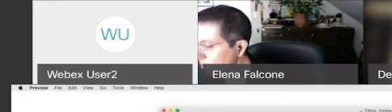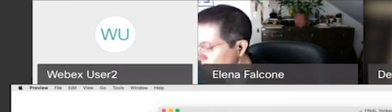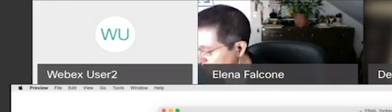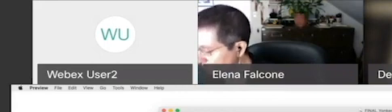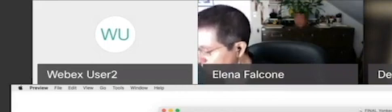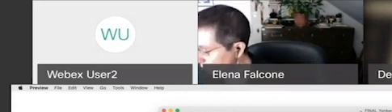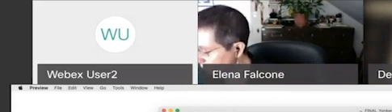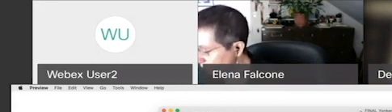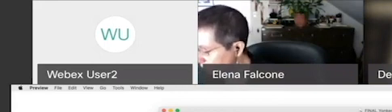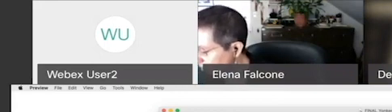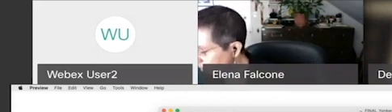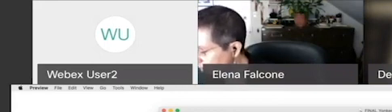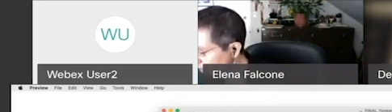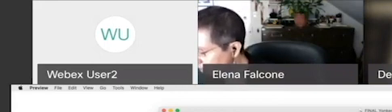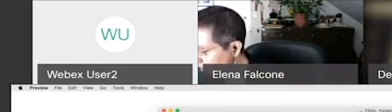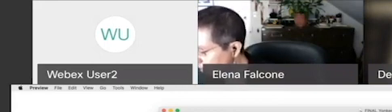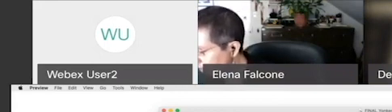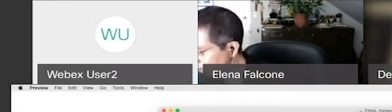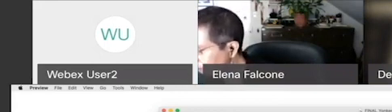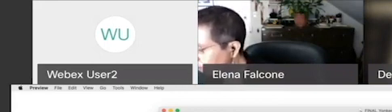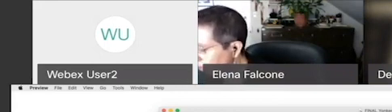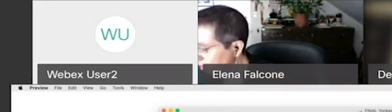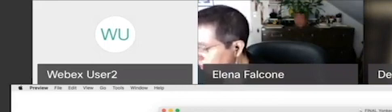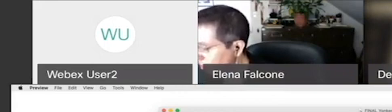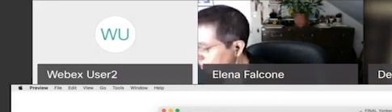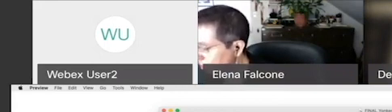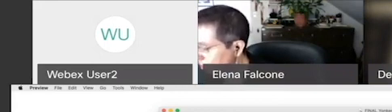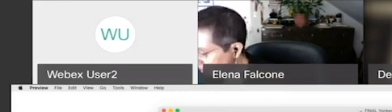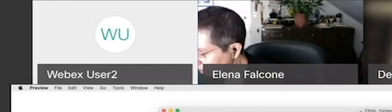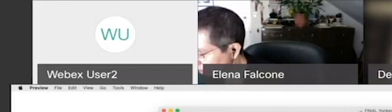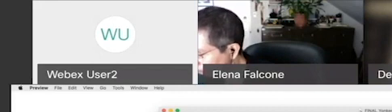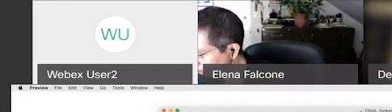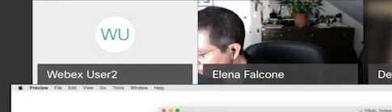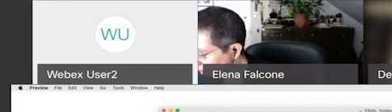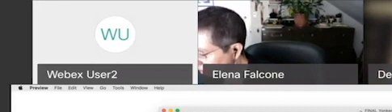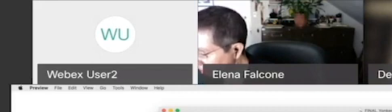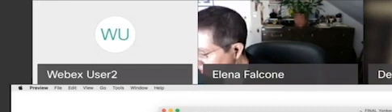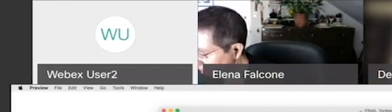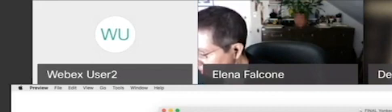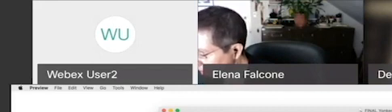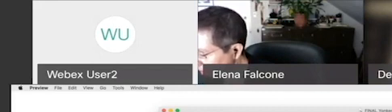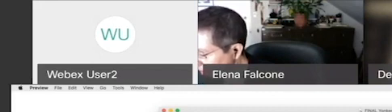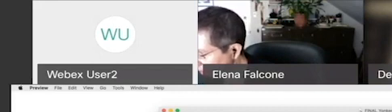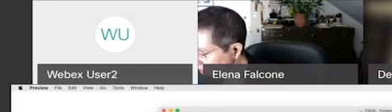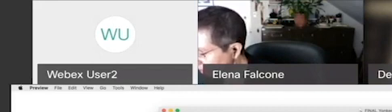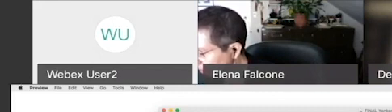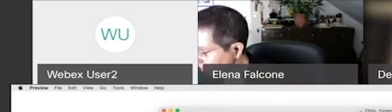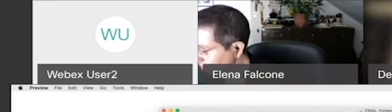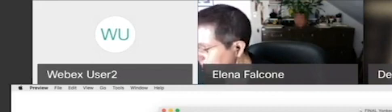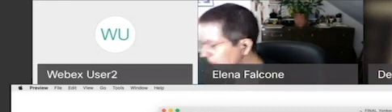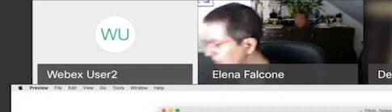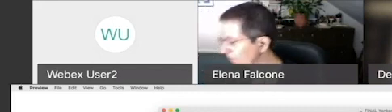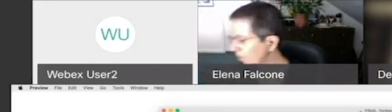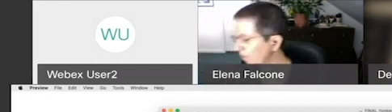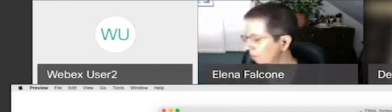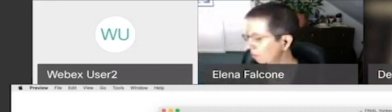people say, why do I need to sign a power of attorney, a healthcare proxy? I'm fine. I have capacity. I don't need one of